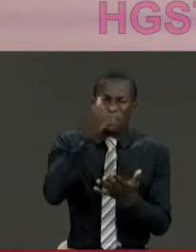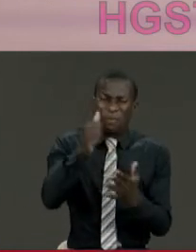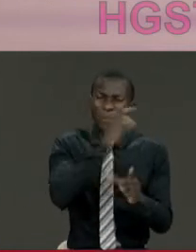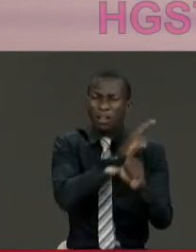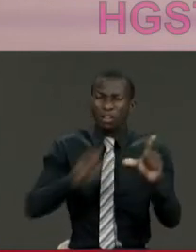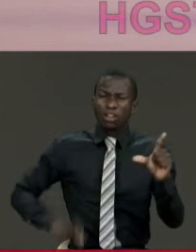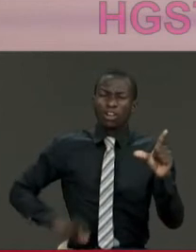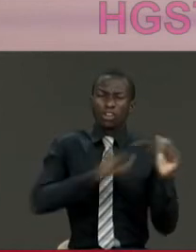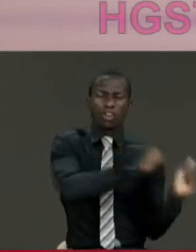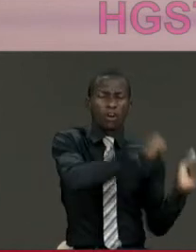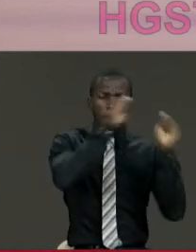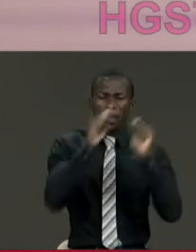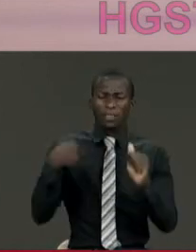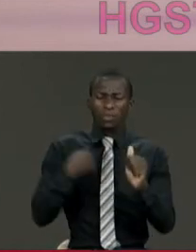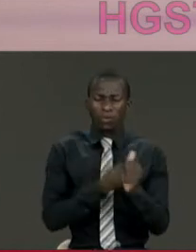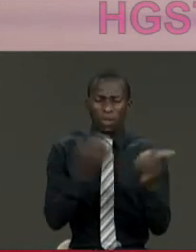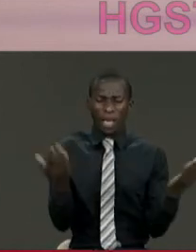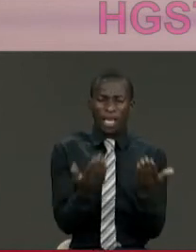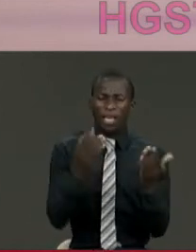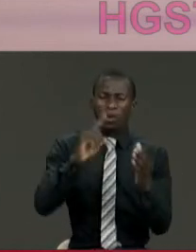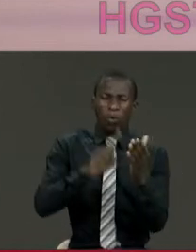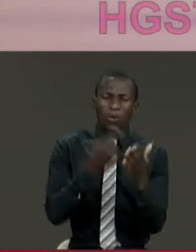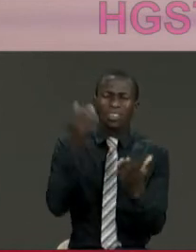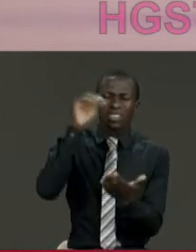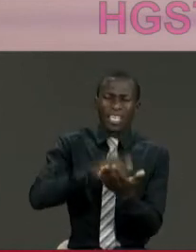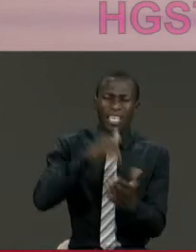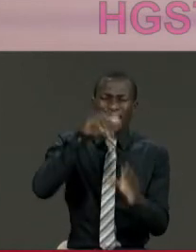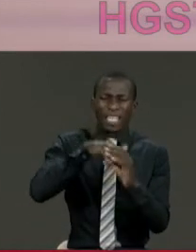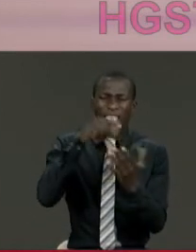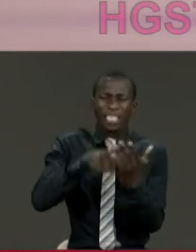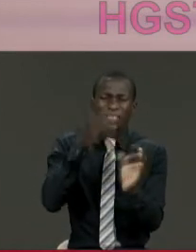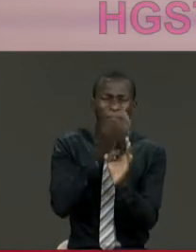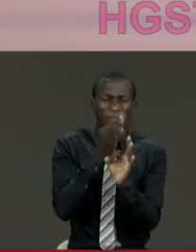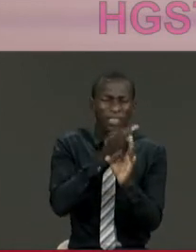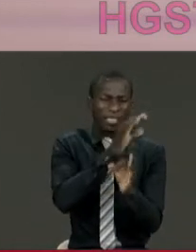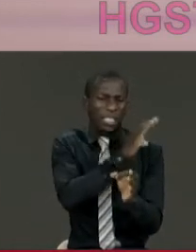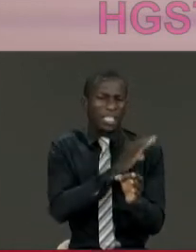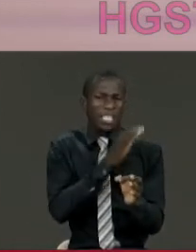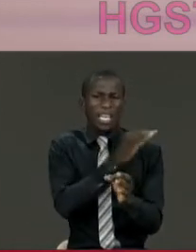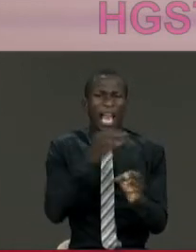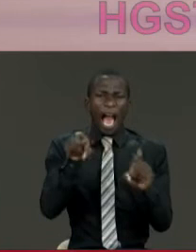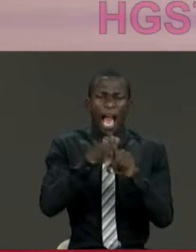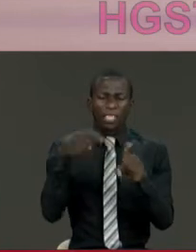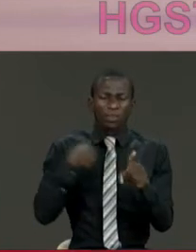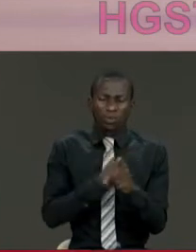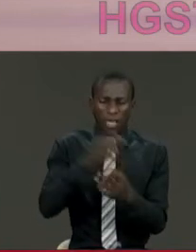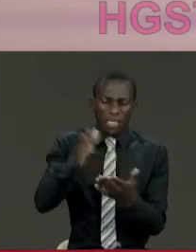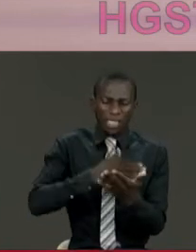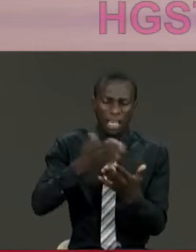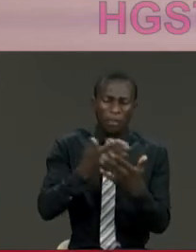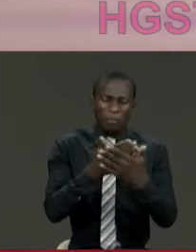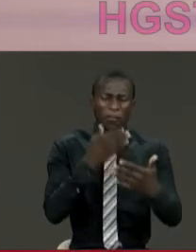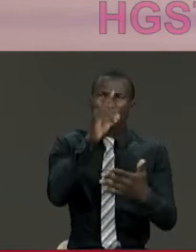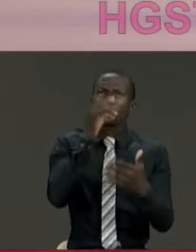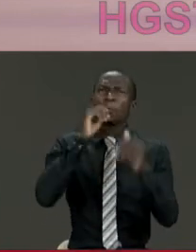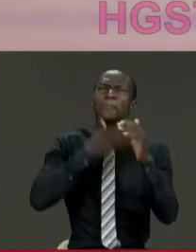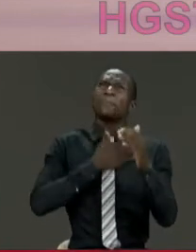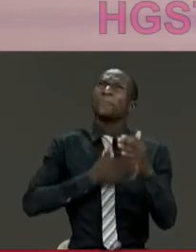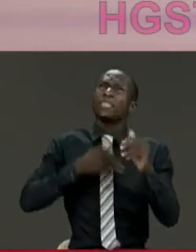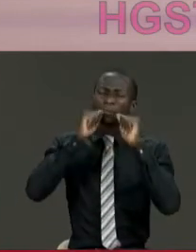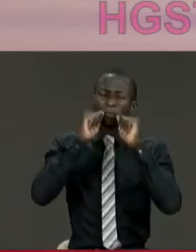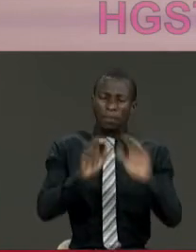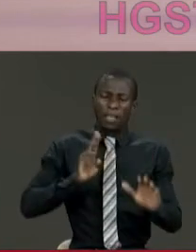here once again in this faith clinic as we are sung before You. Please bless us again in